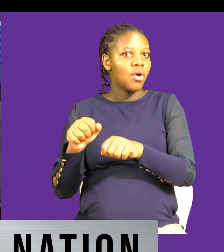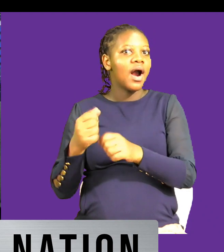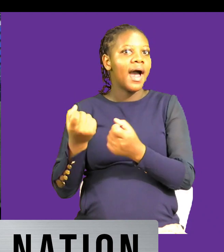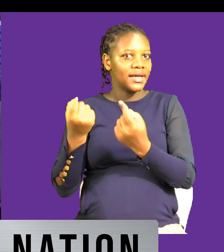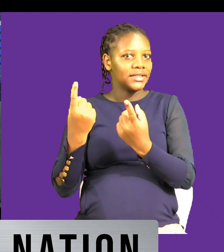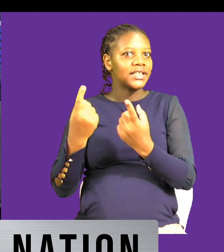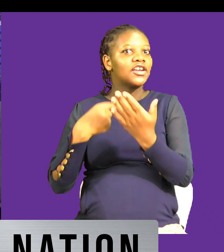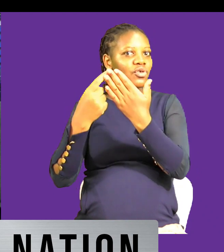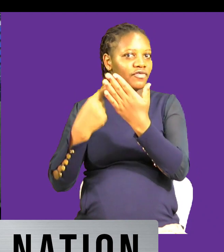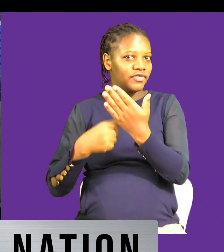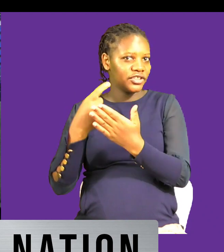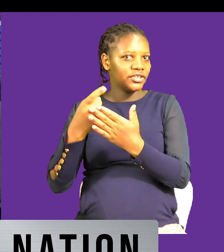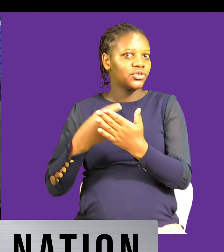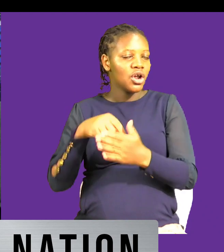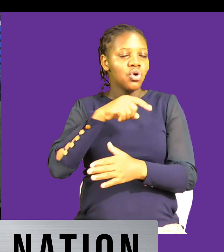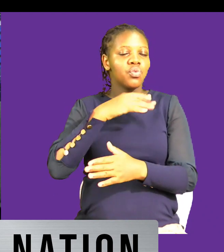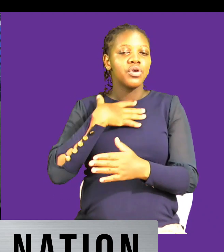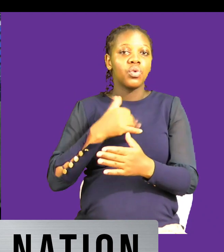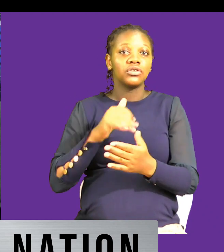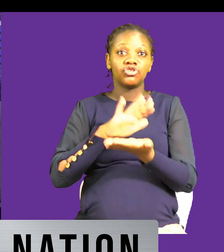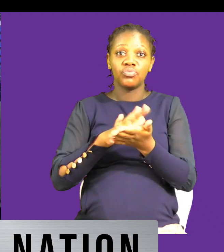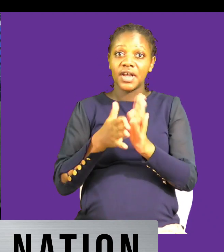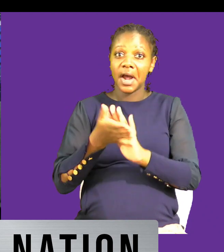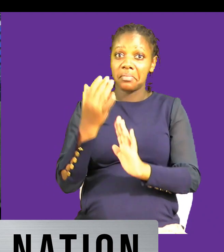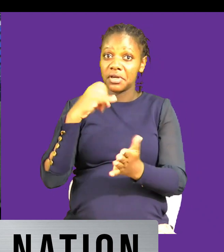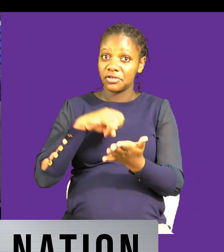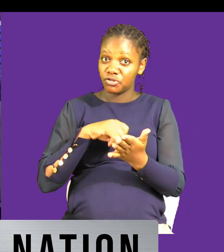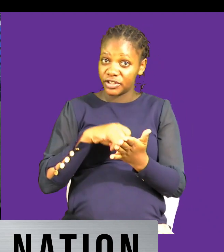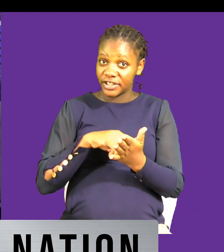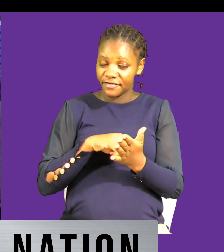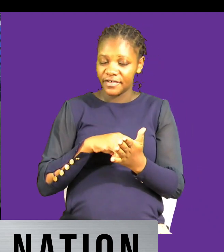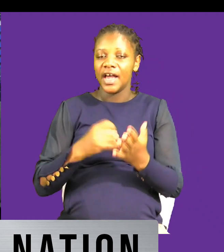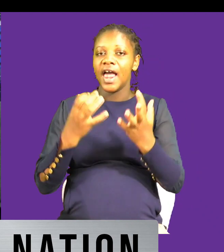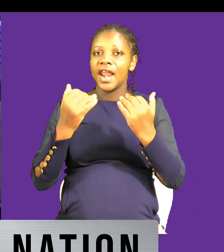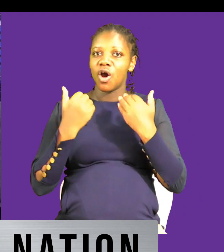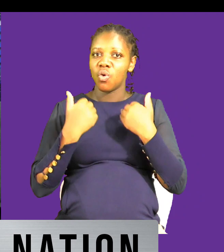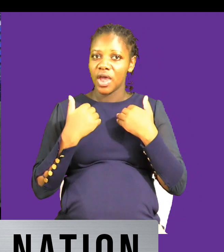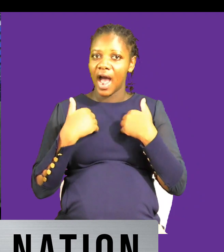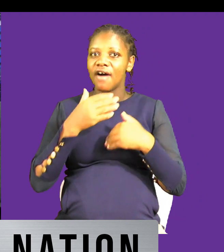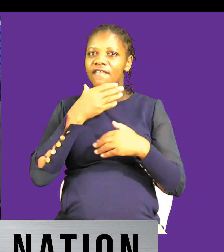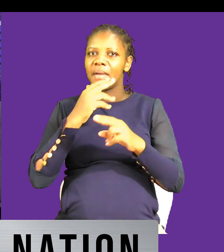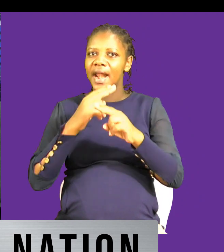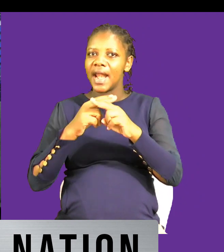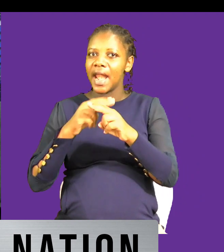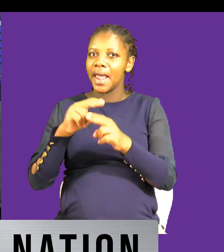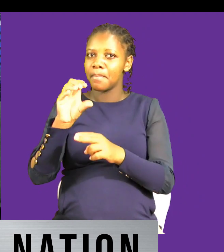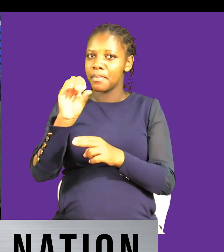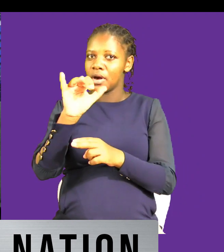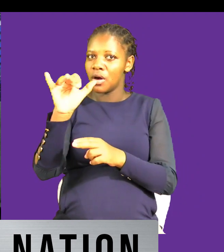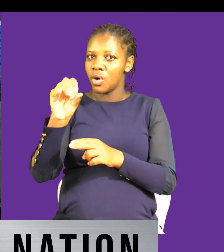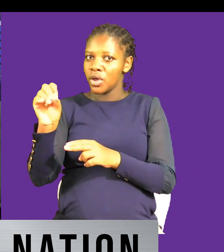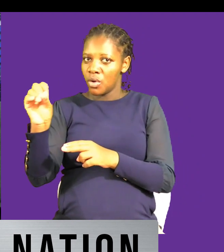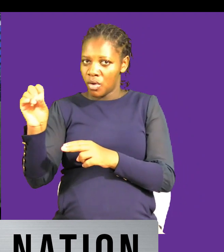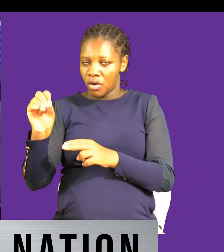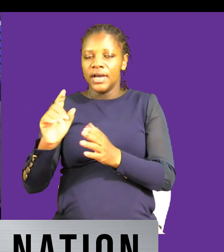to be inclusive. How see you, Nicholas? We are with Nicholas Oyo, Secretary General, Free Kenya